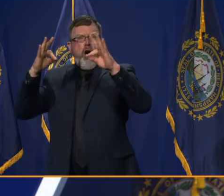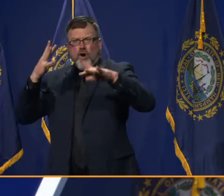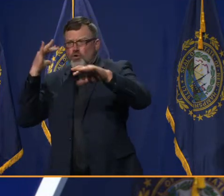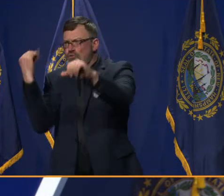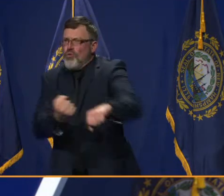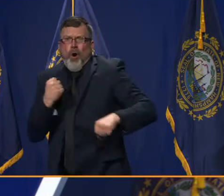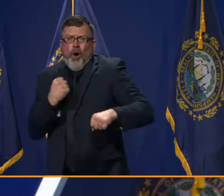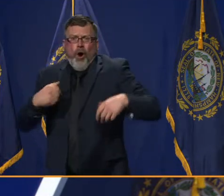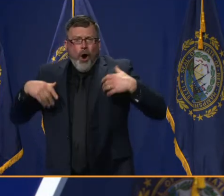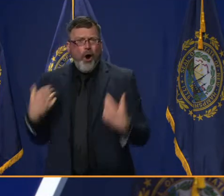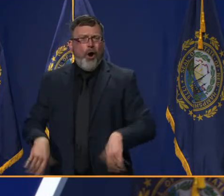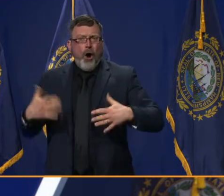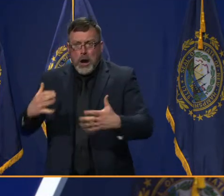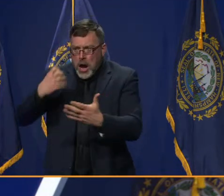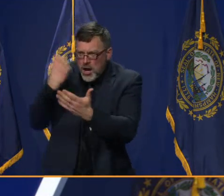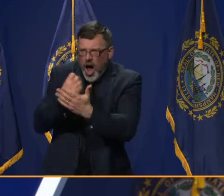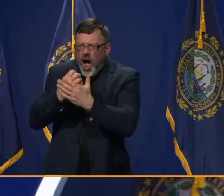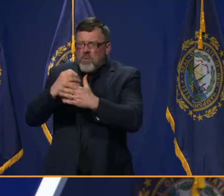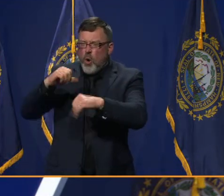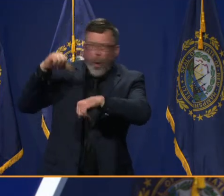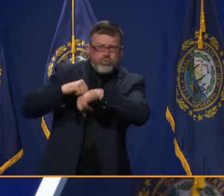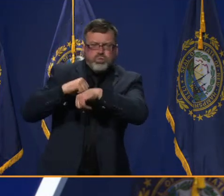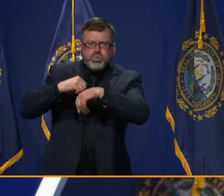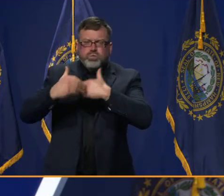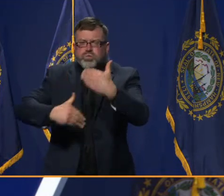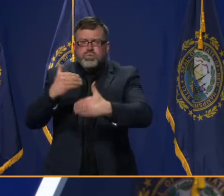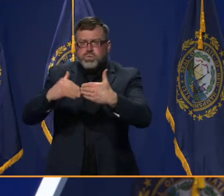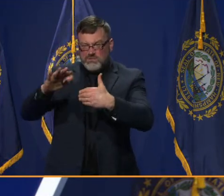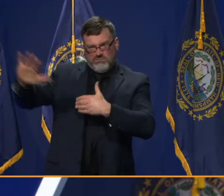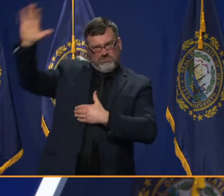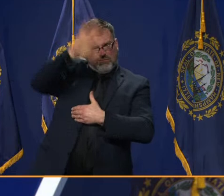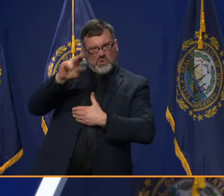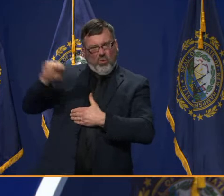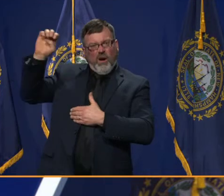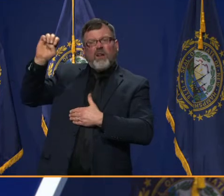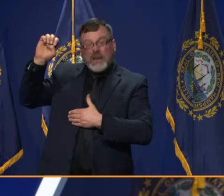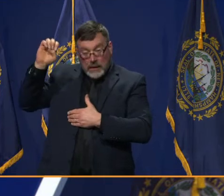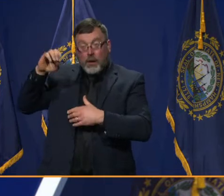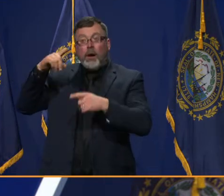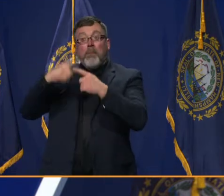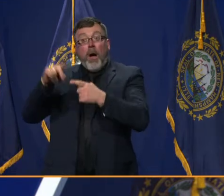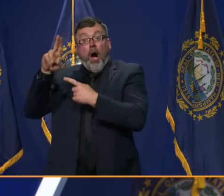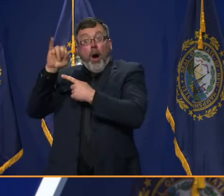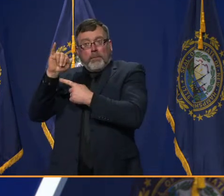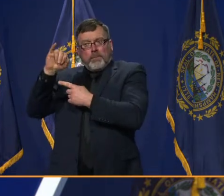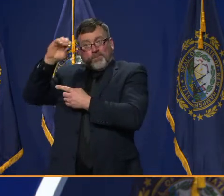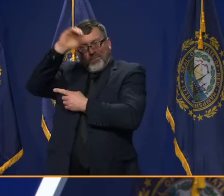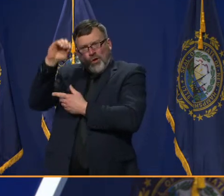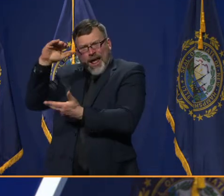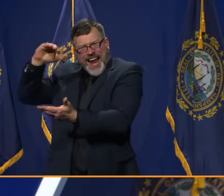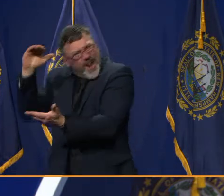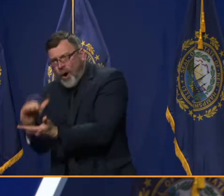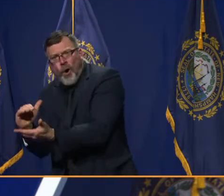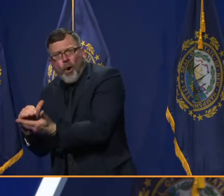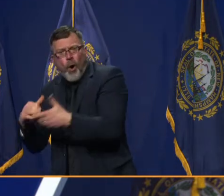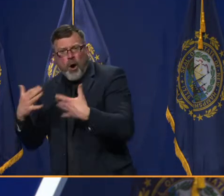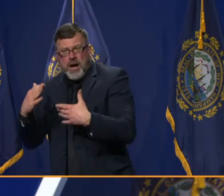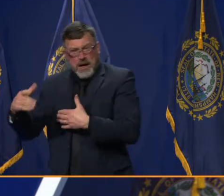the lowest unemployment rate, with more people working in our state than ever before, and the lowest poverty rate in the